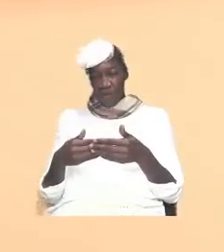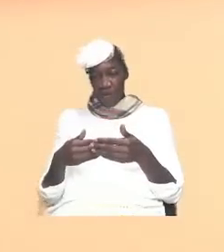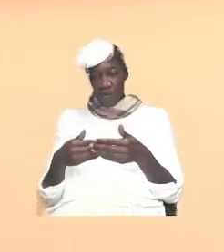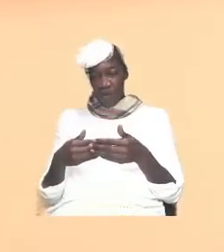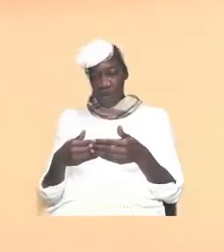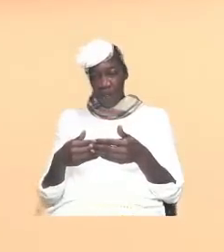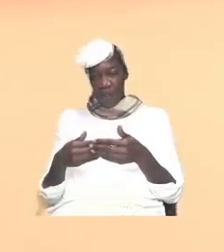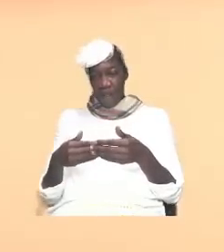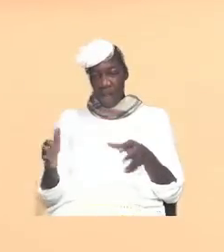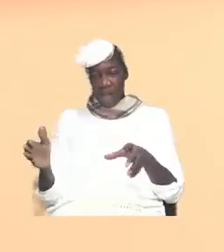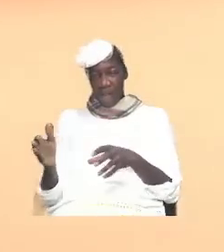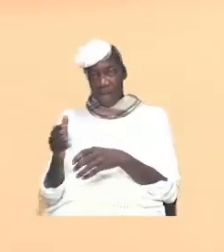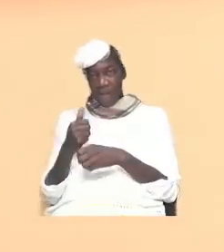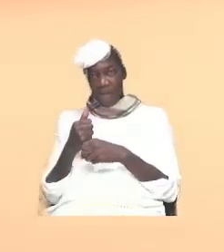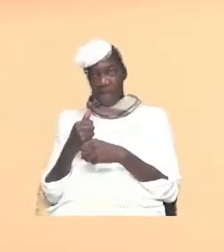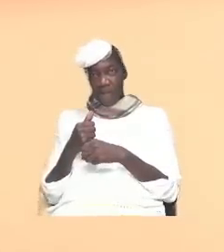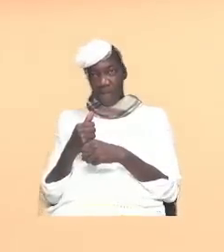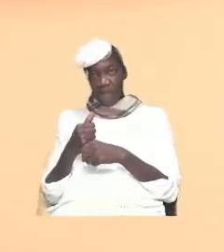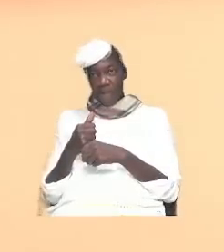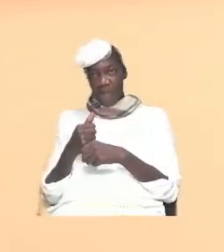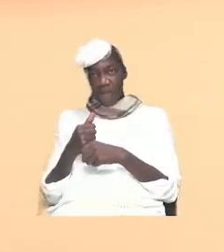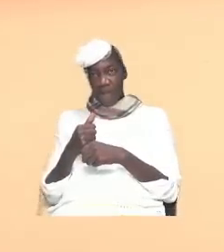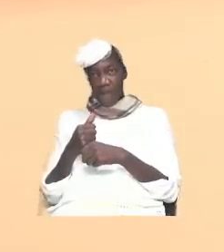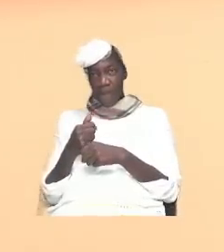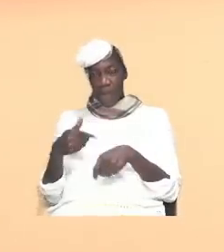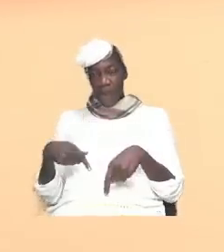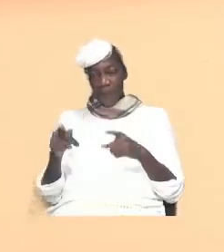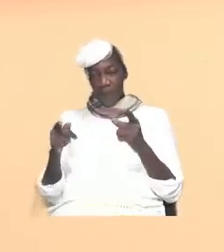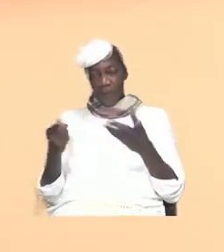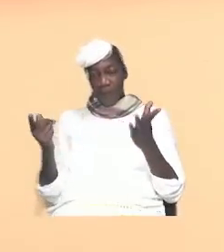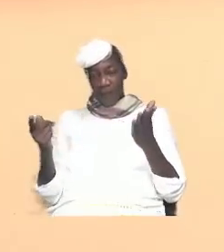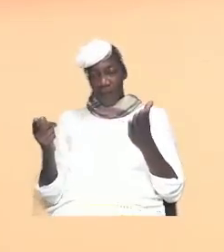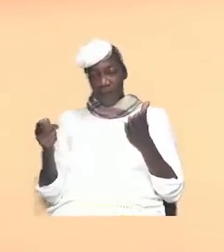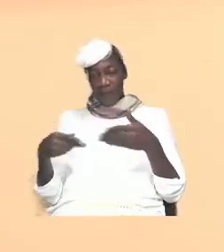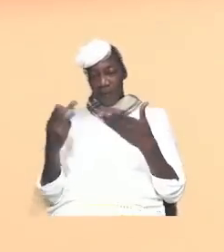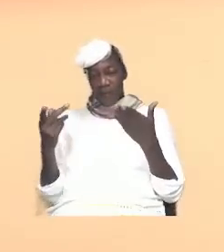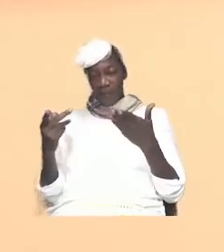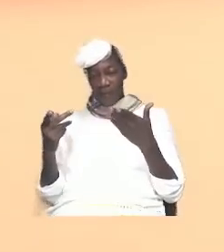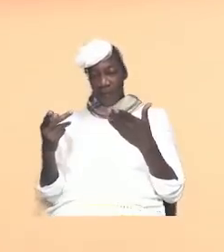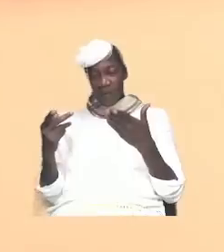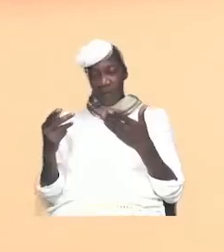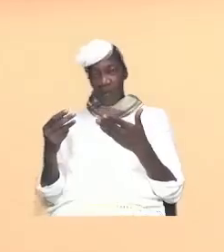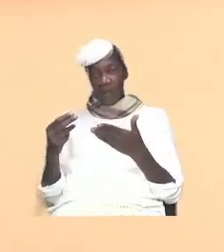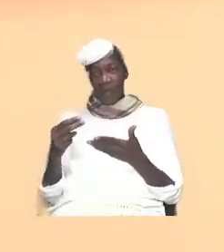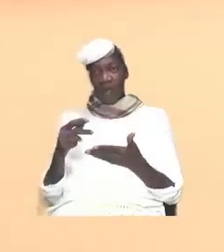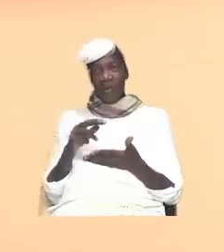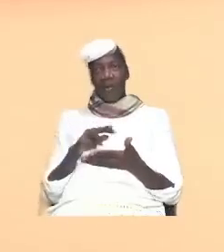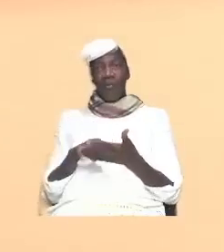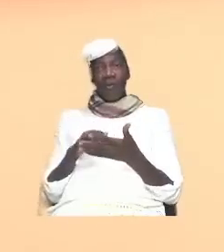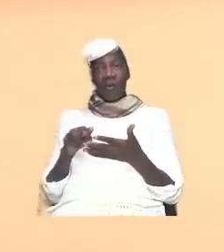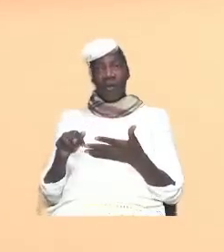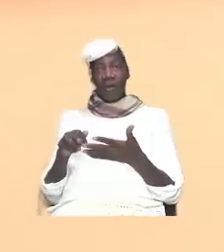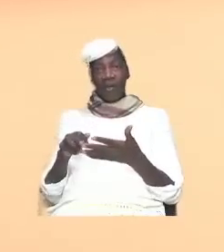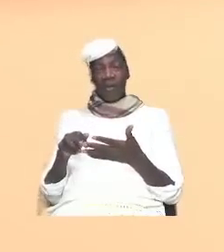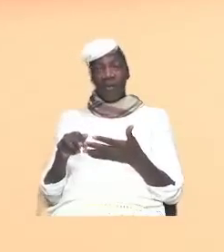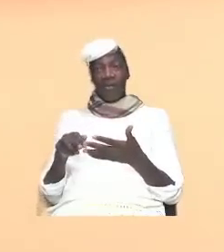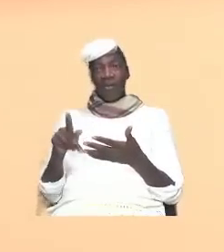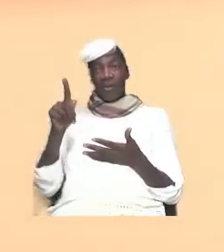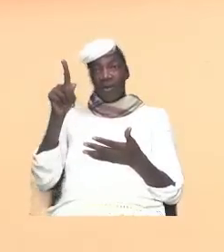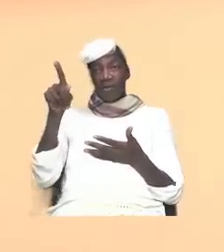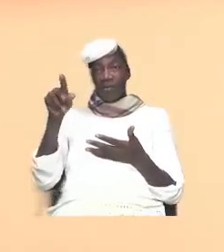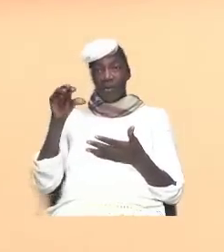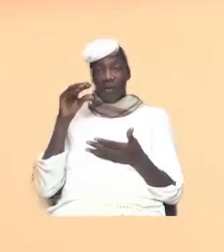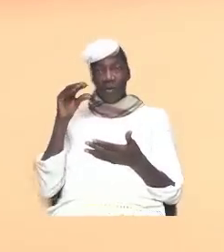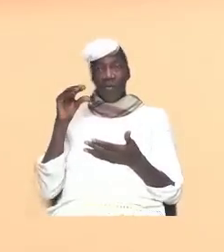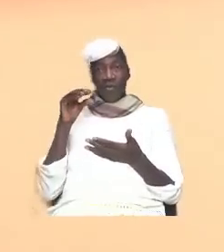take the envelope and say, let me give this pledge of 100,000. I mean, we're happy for it because it's doing work. A